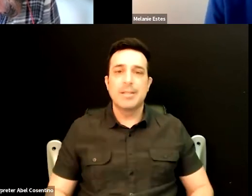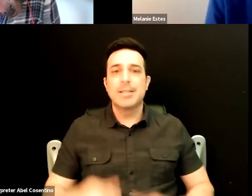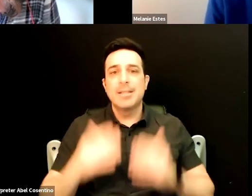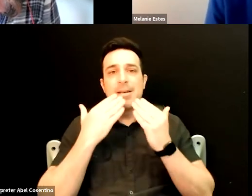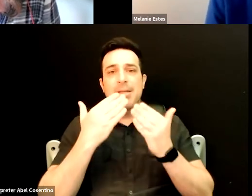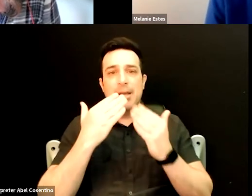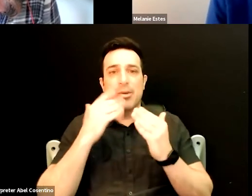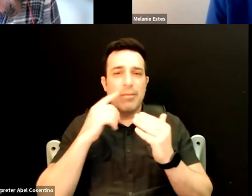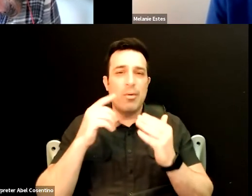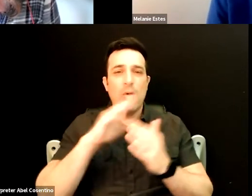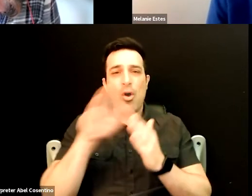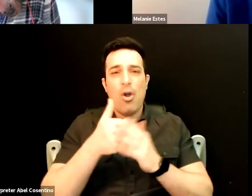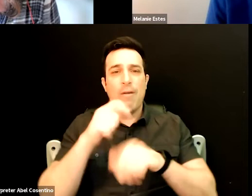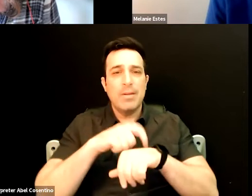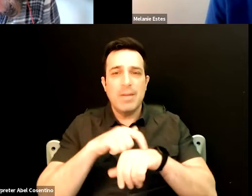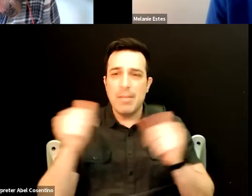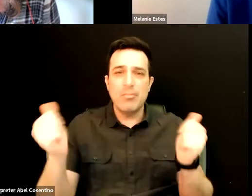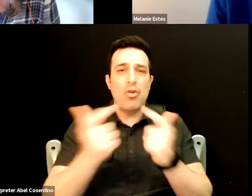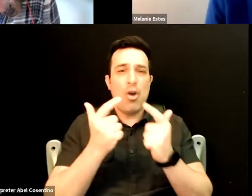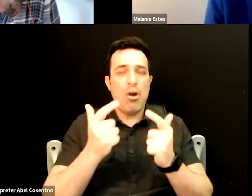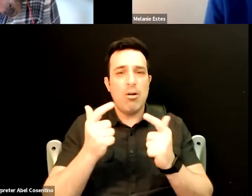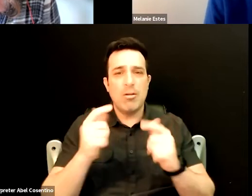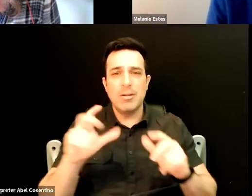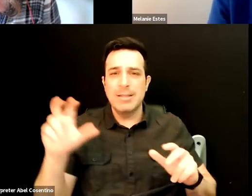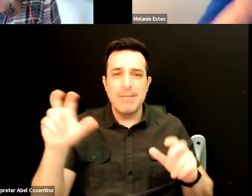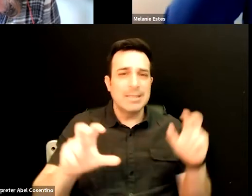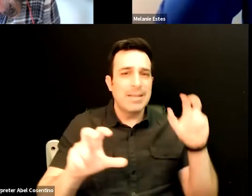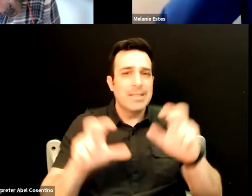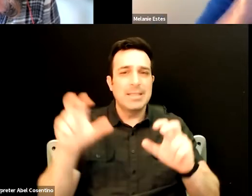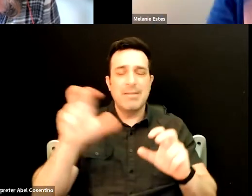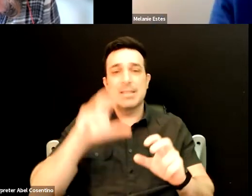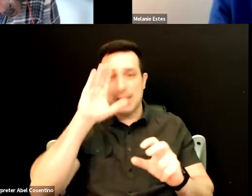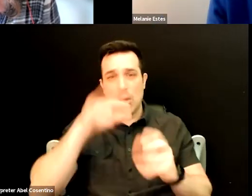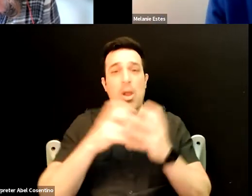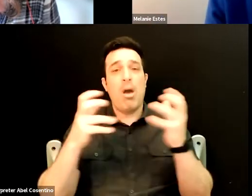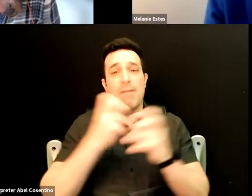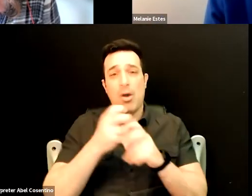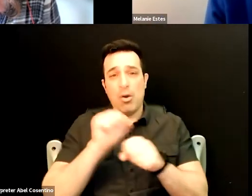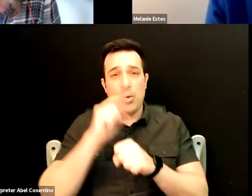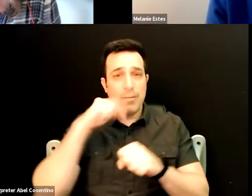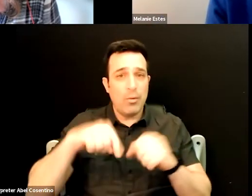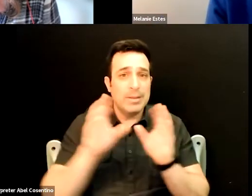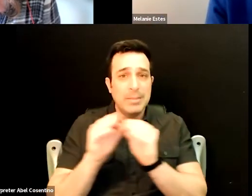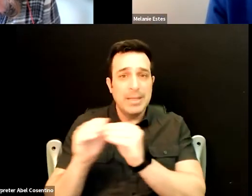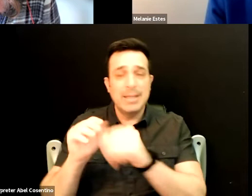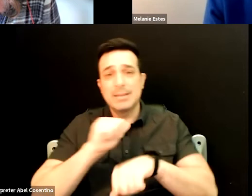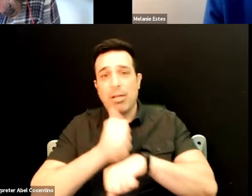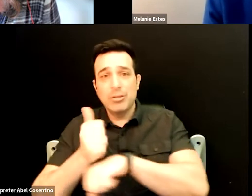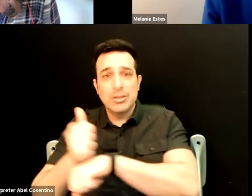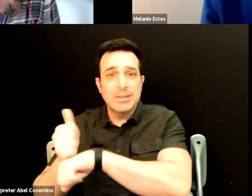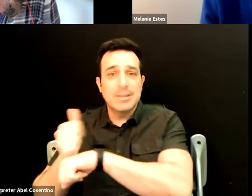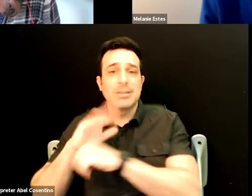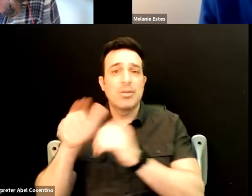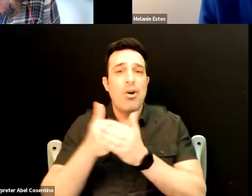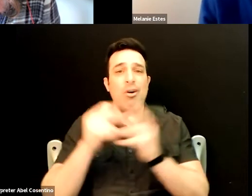much for all of the time that everyone's putting into this. I know a lot of hard work goes into these meetings and the logistics and all the